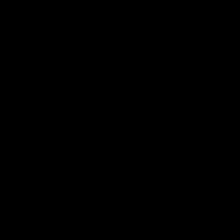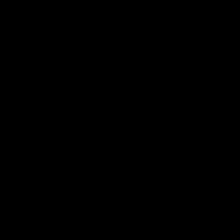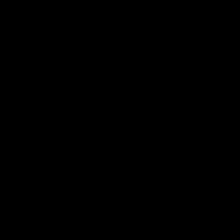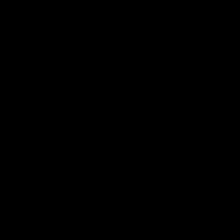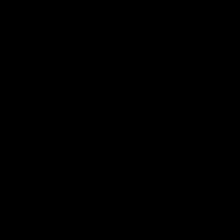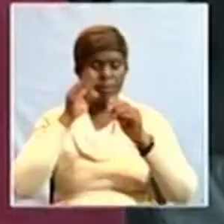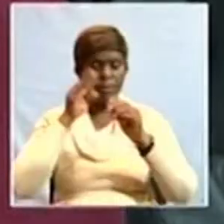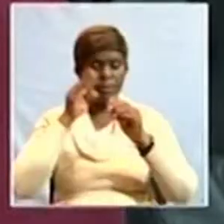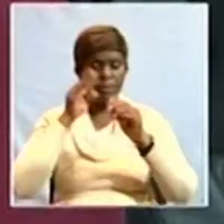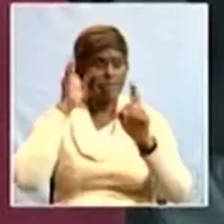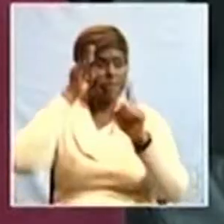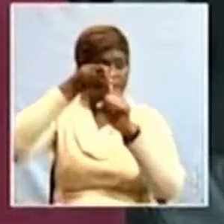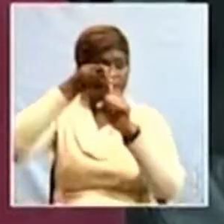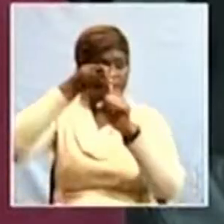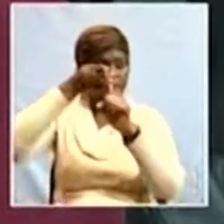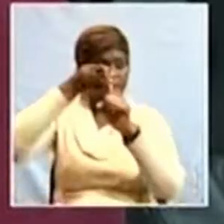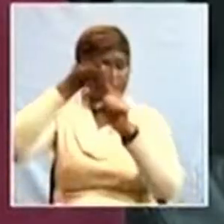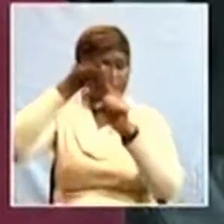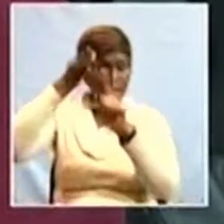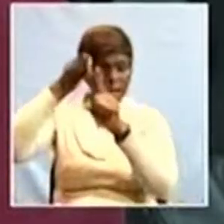our target benefit